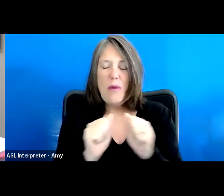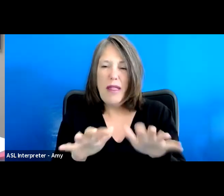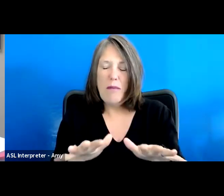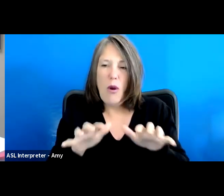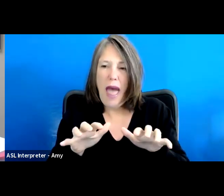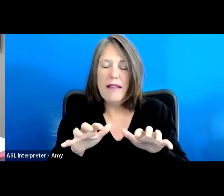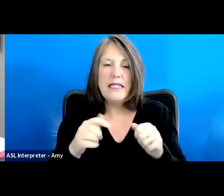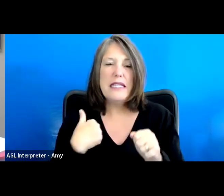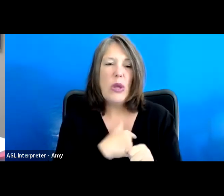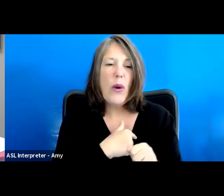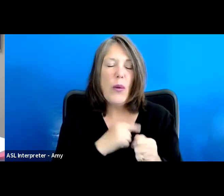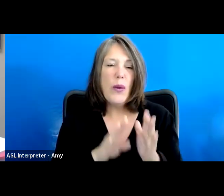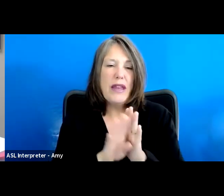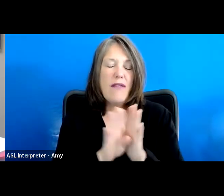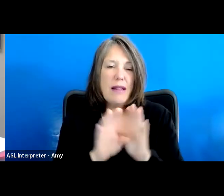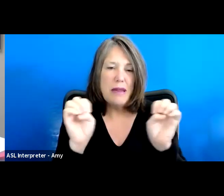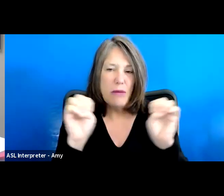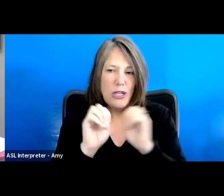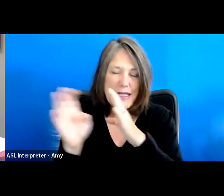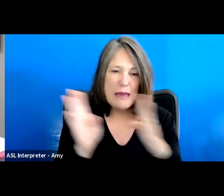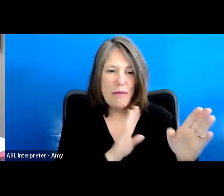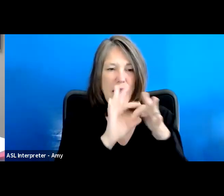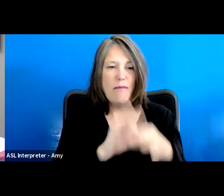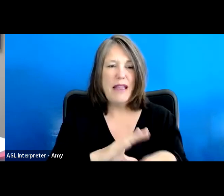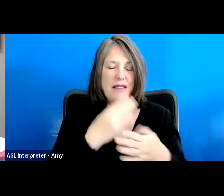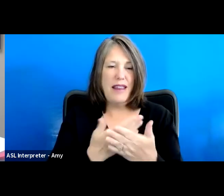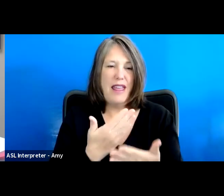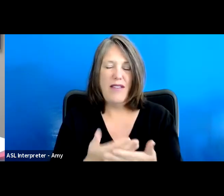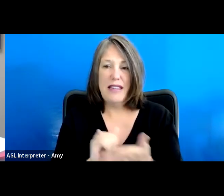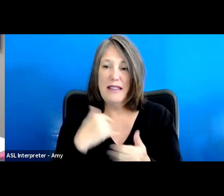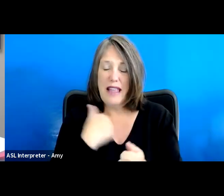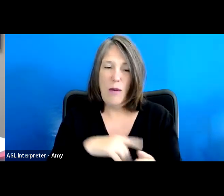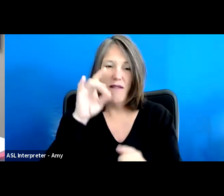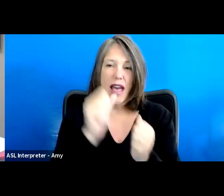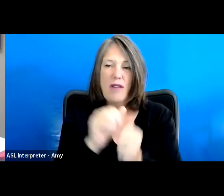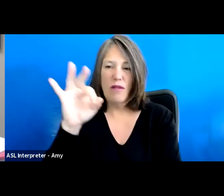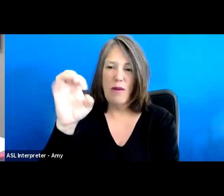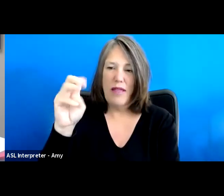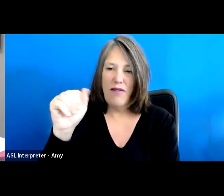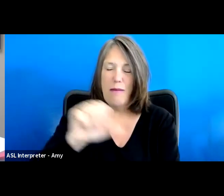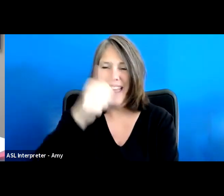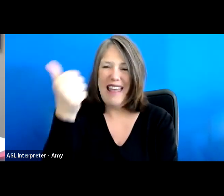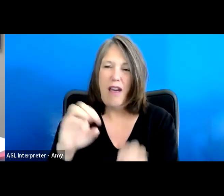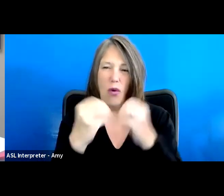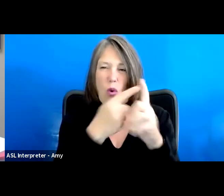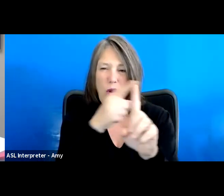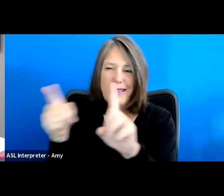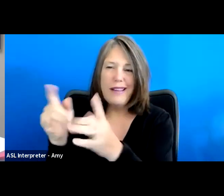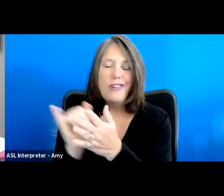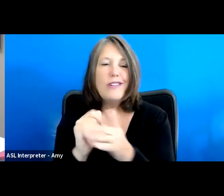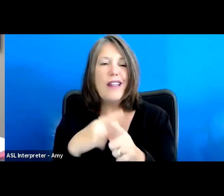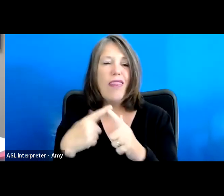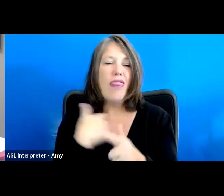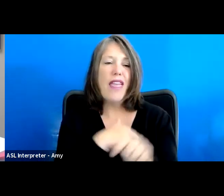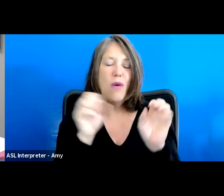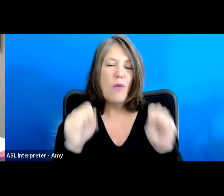So we developed an emergency plan based on evidence that we found with FEMA and other organizations. And then we've been